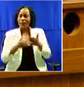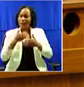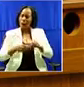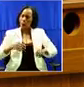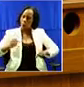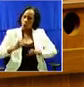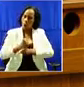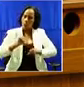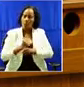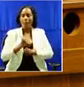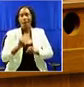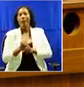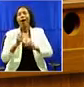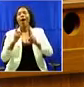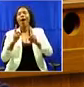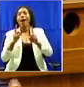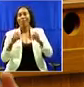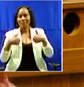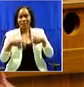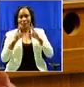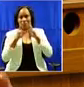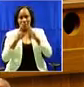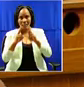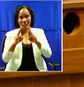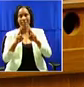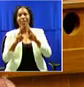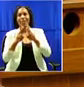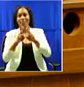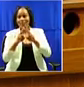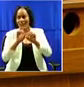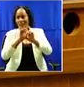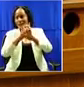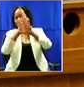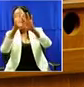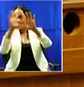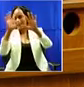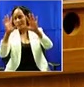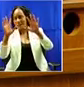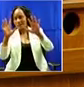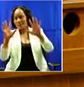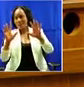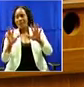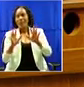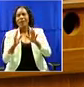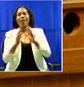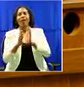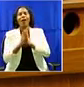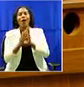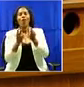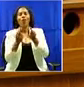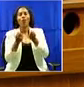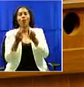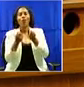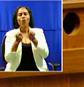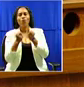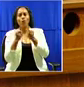The ashes that will have formed and reach the soil, and new life takes